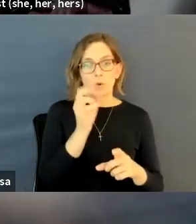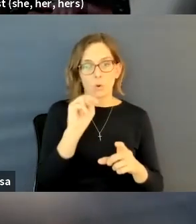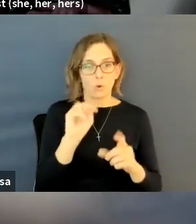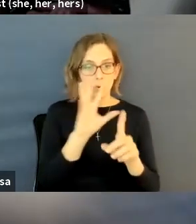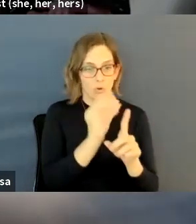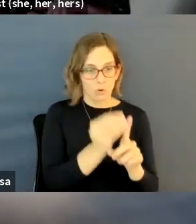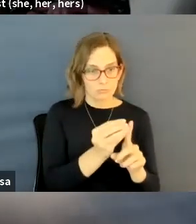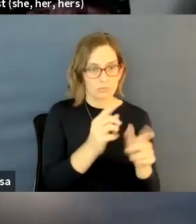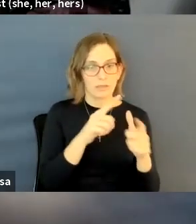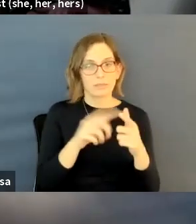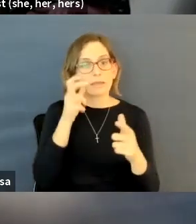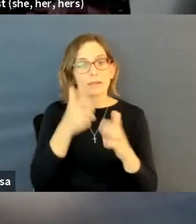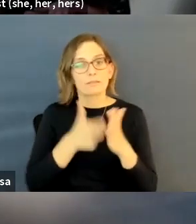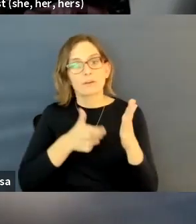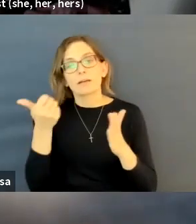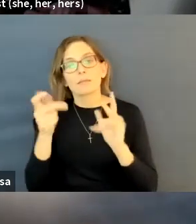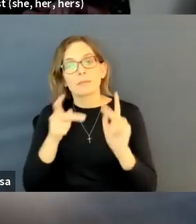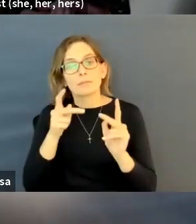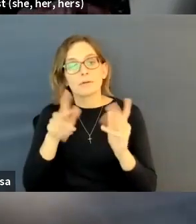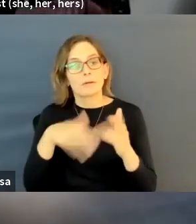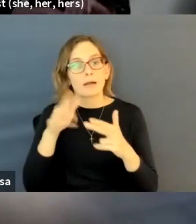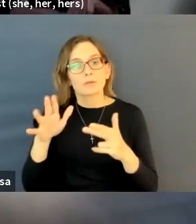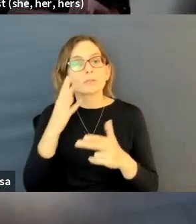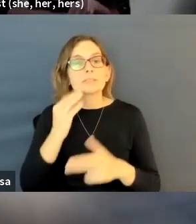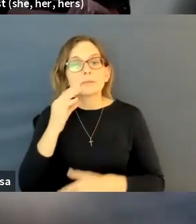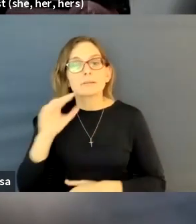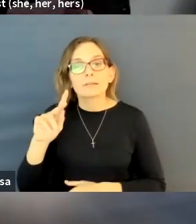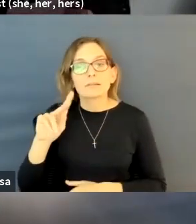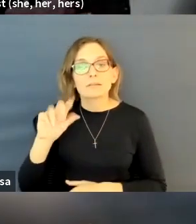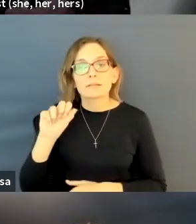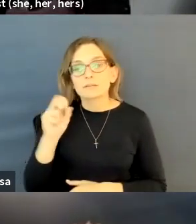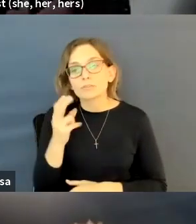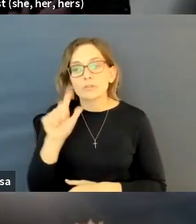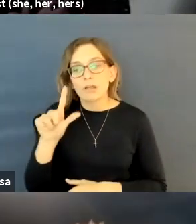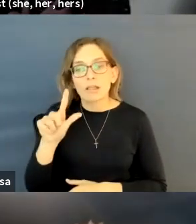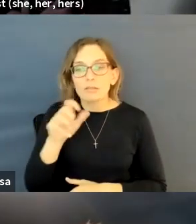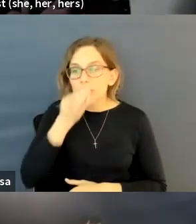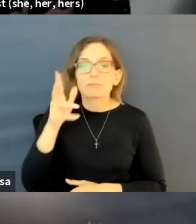people about their experience. Kaushal, I love to hear about what it was like growing up in Nepal.